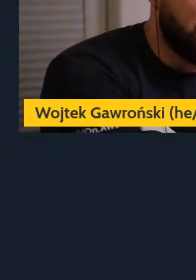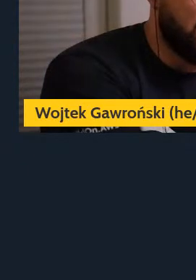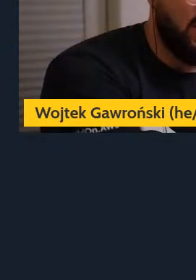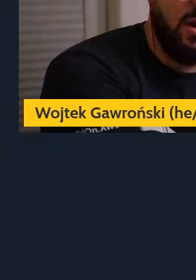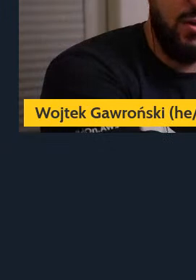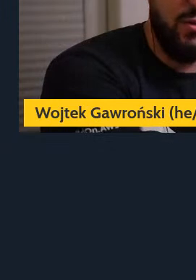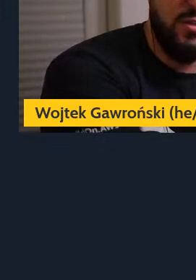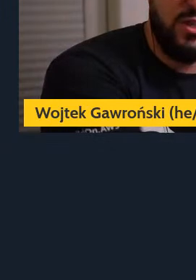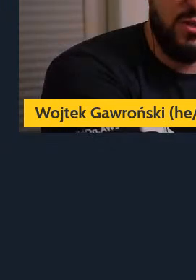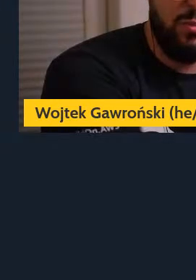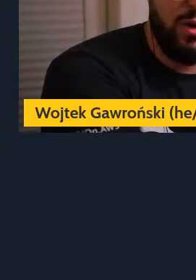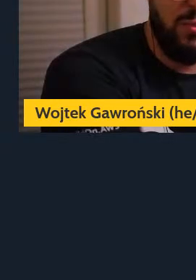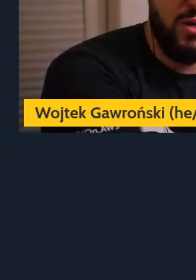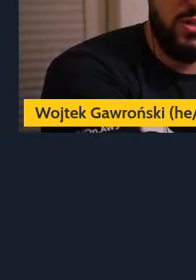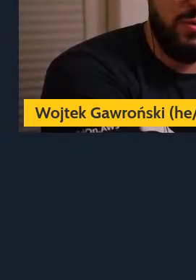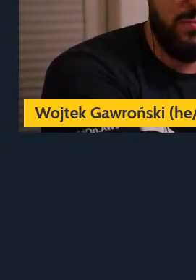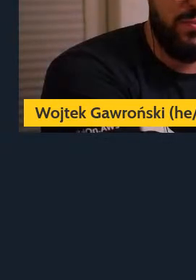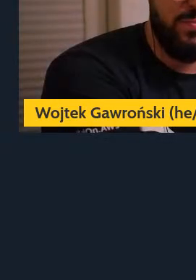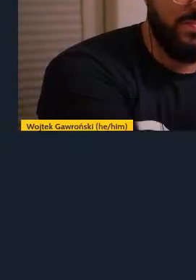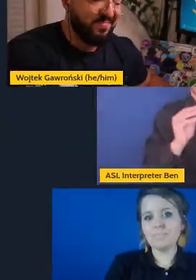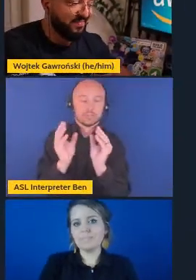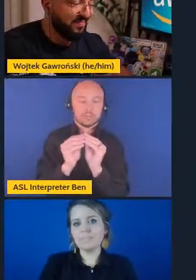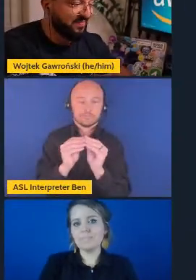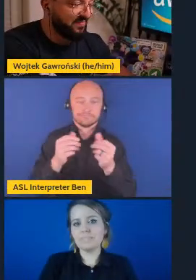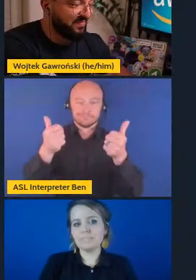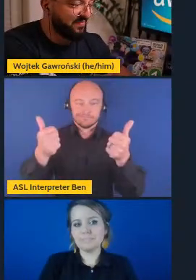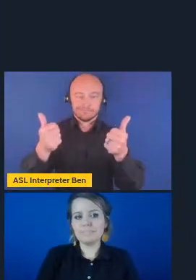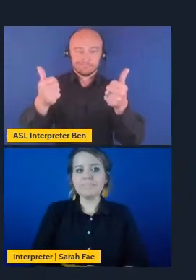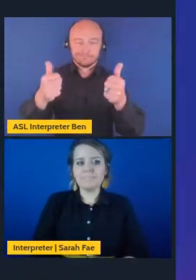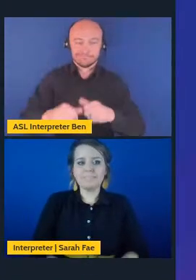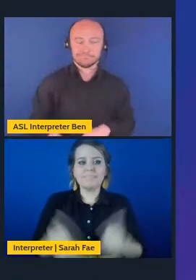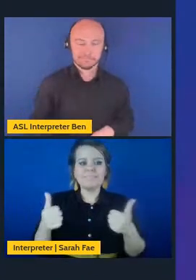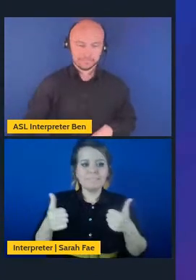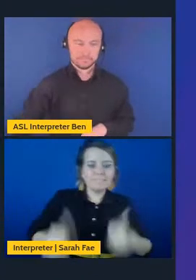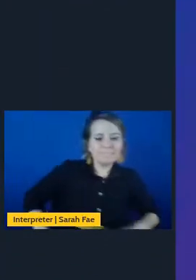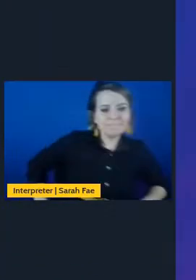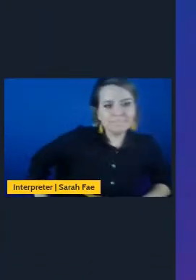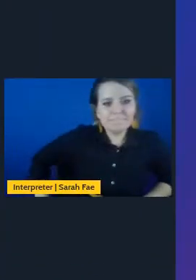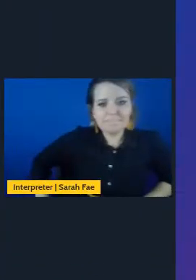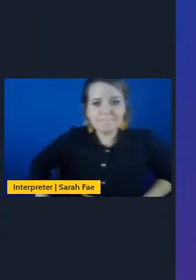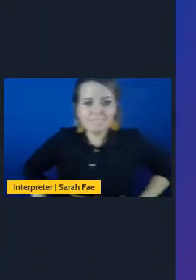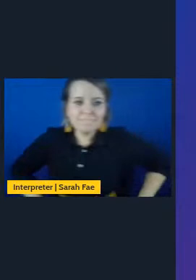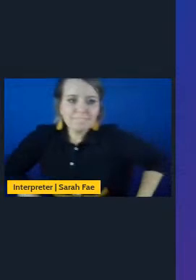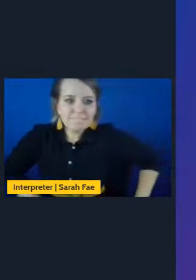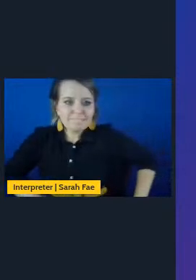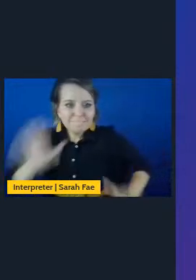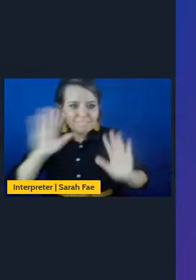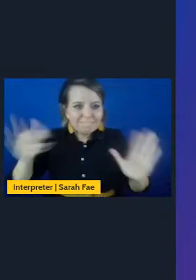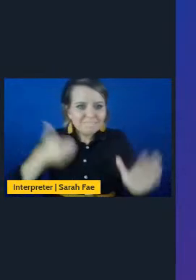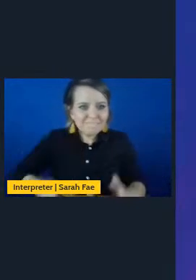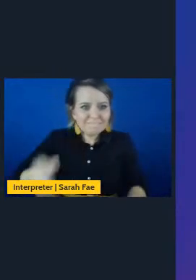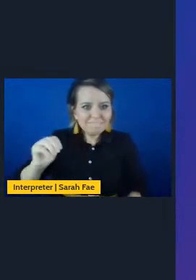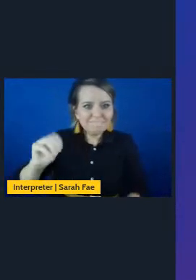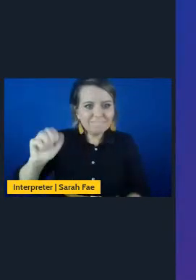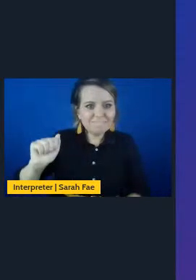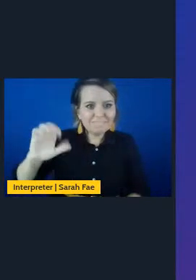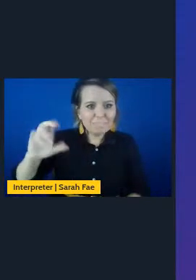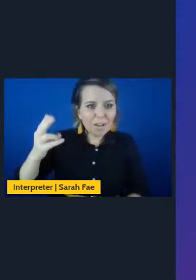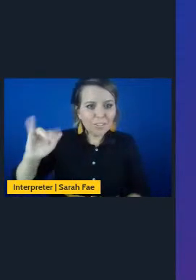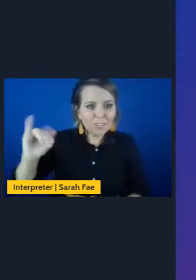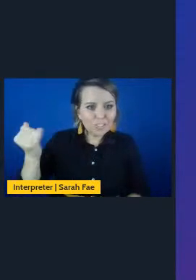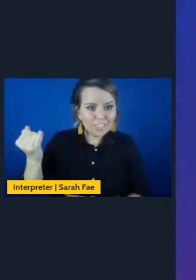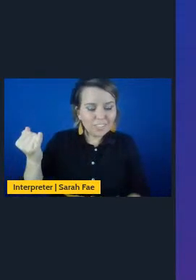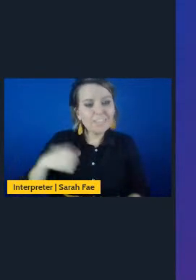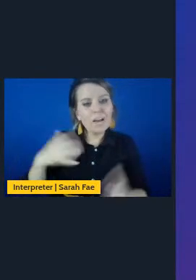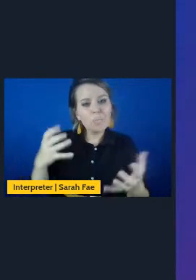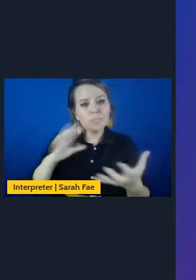start another session by Maciej. Hello, I'm Maciej, and I would like to talk about CDK pipelines and